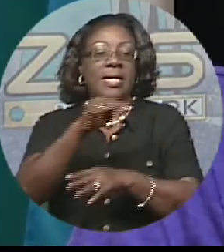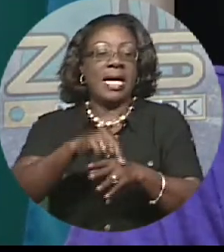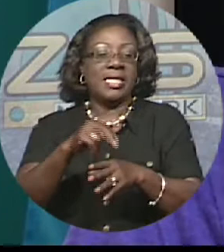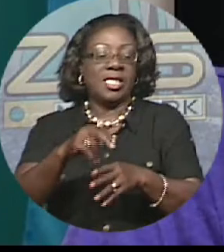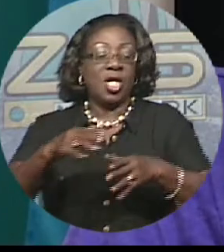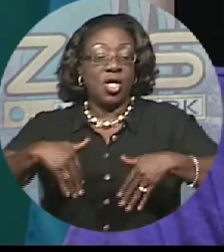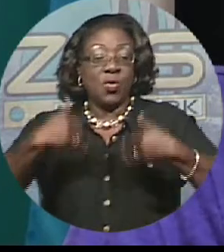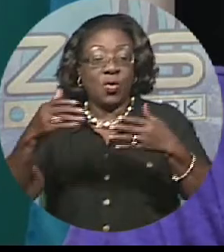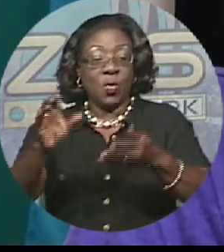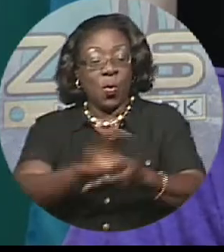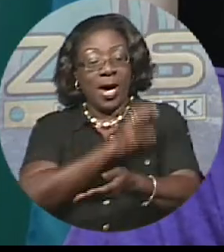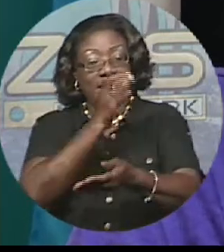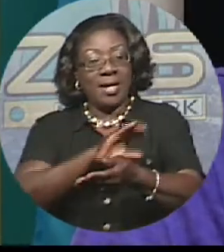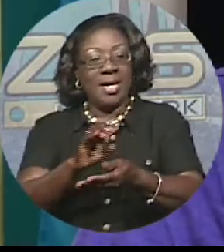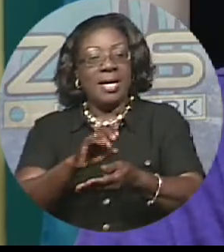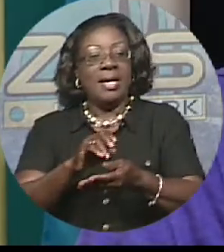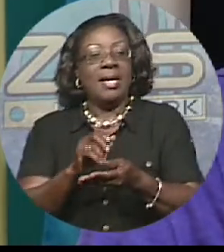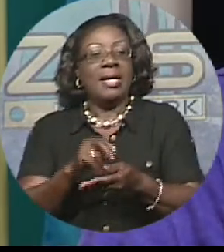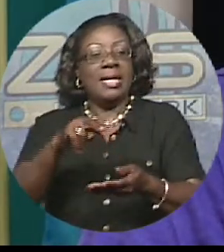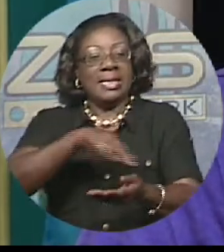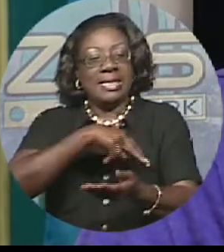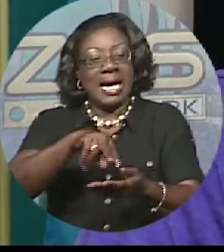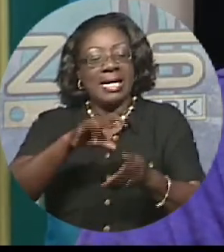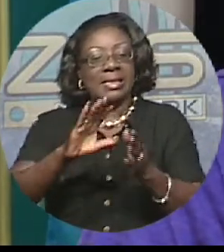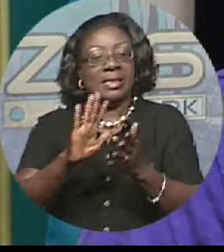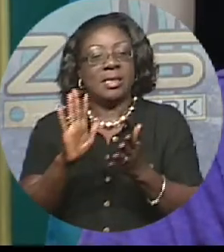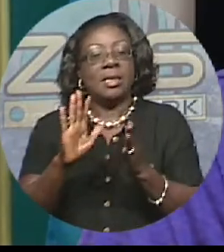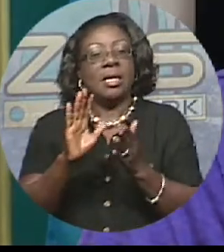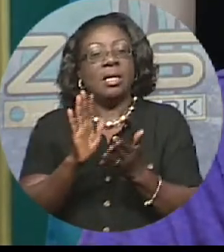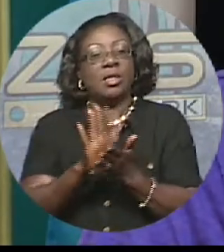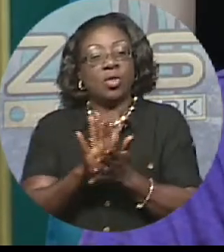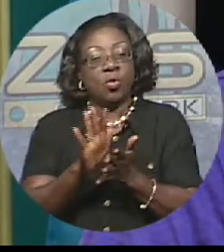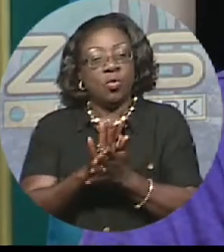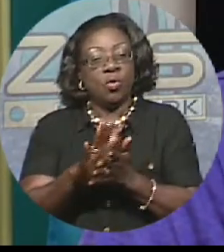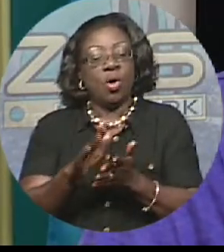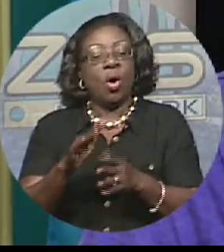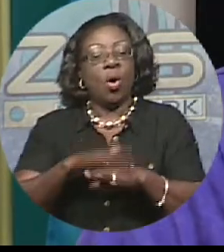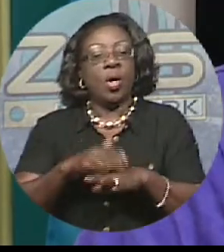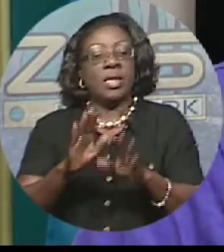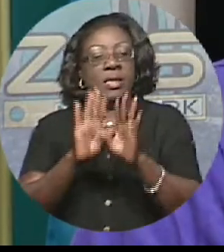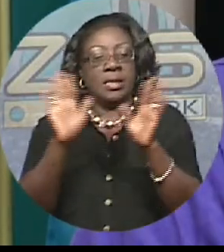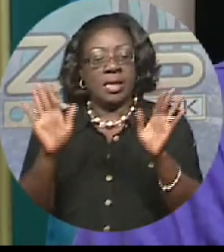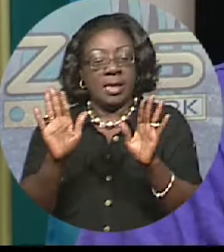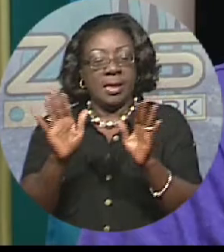So there's a lot happening. And then of course the big event on Clifford Park on Wednesday evening.